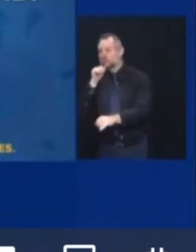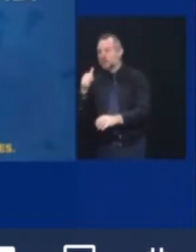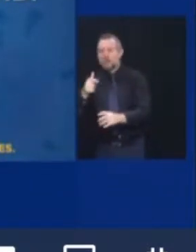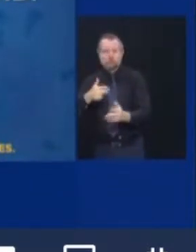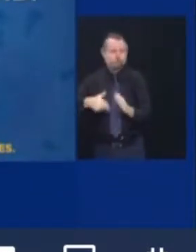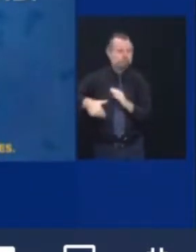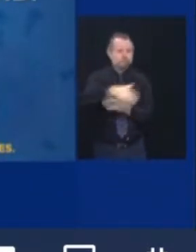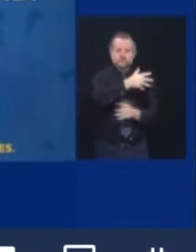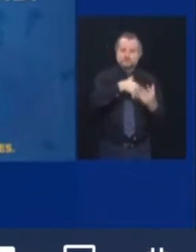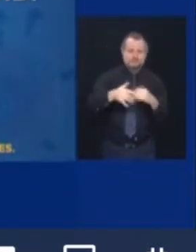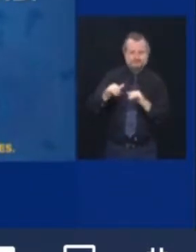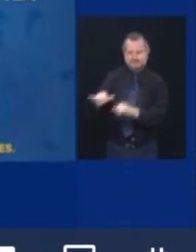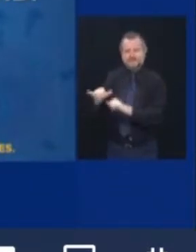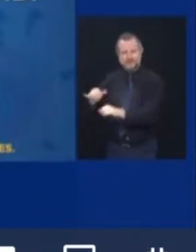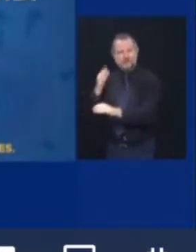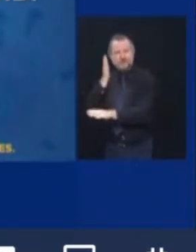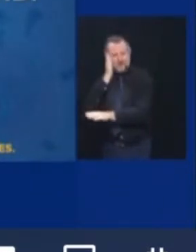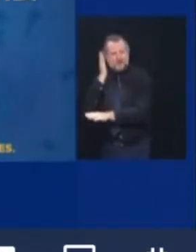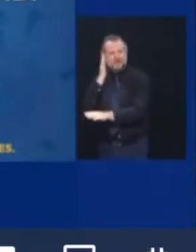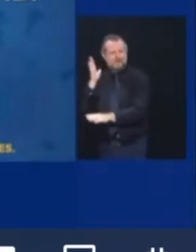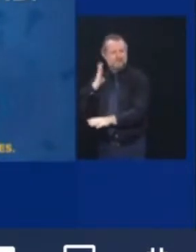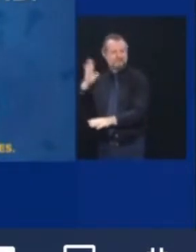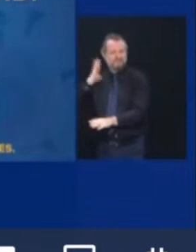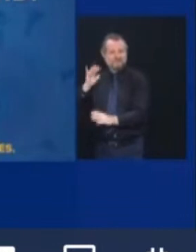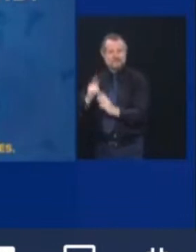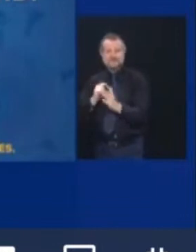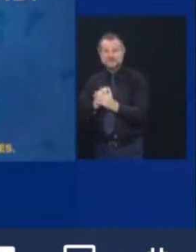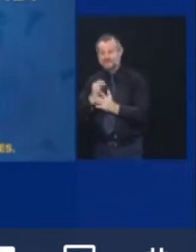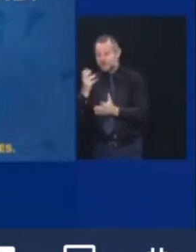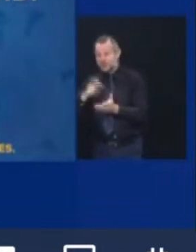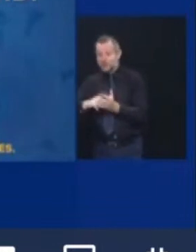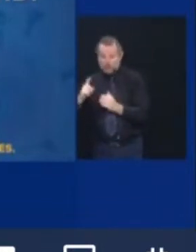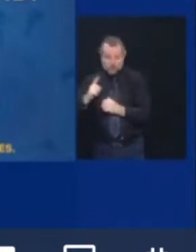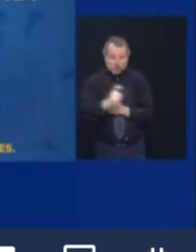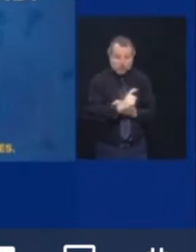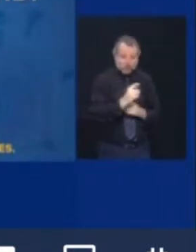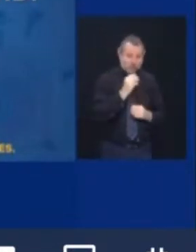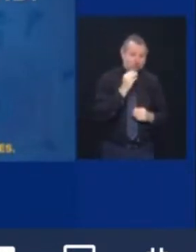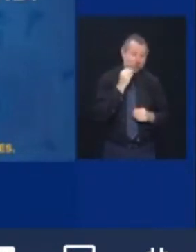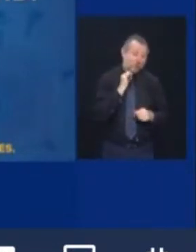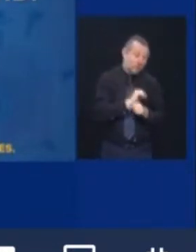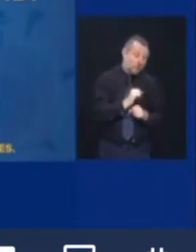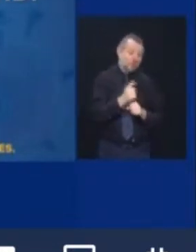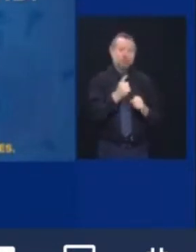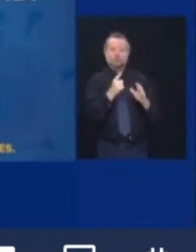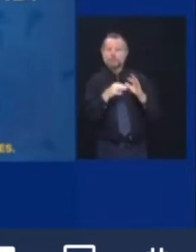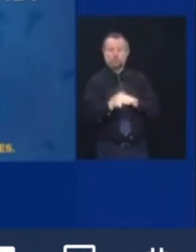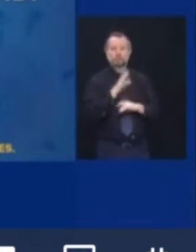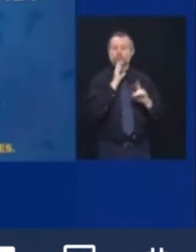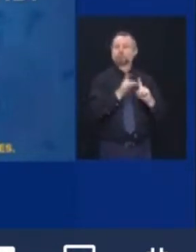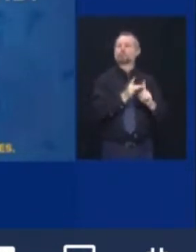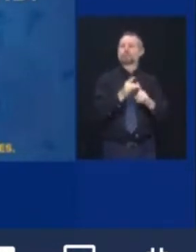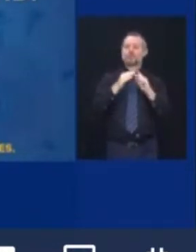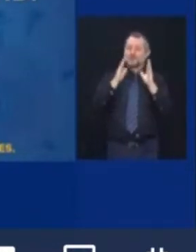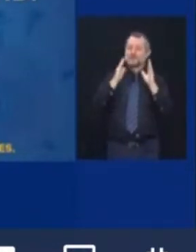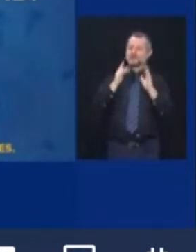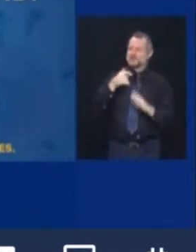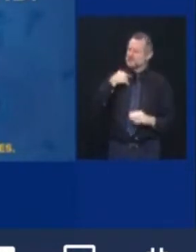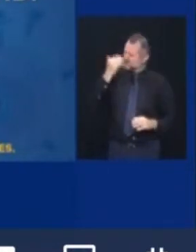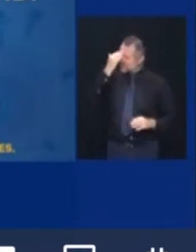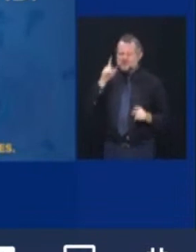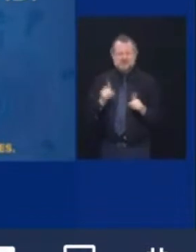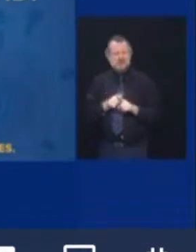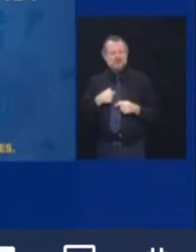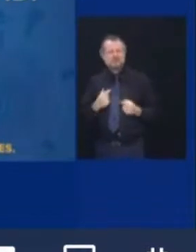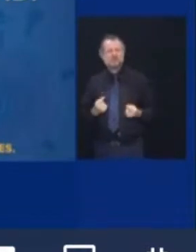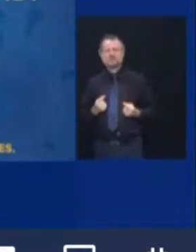soon, because then you'll go to work, you'll get them sick, and then you'll have a relapse, right? We know how to manage